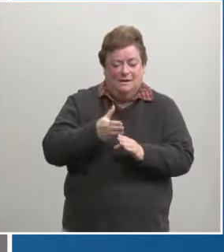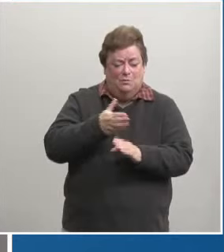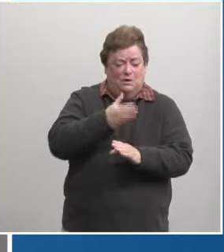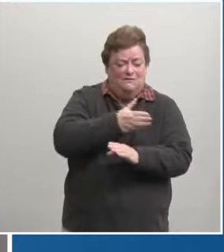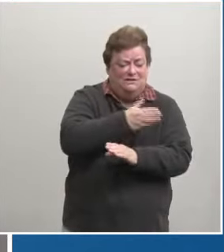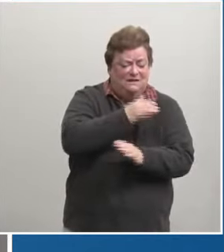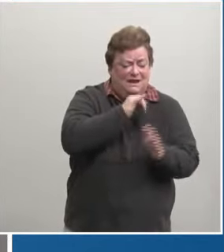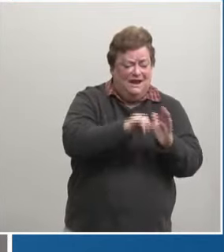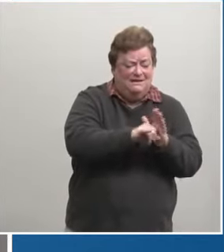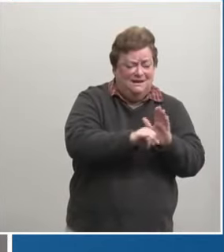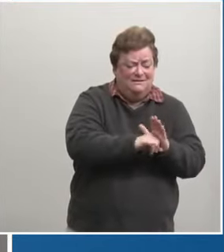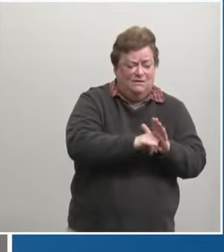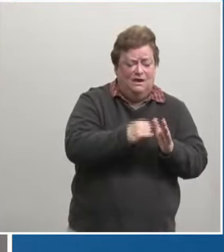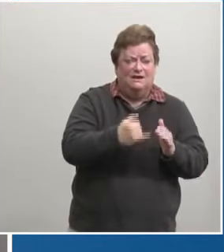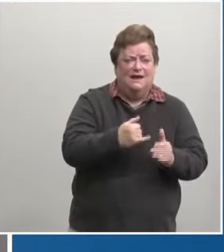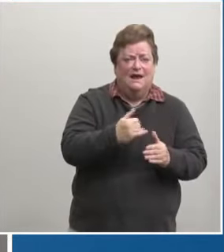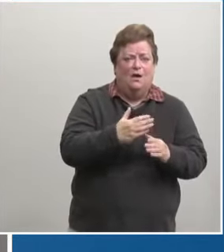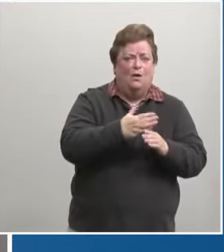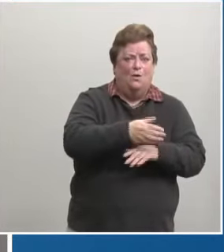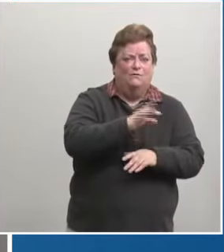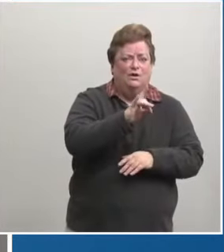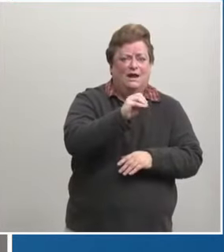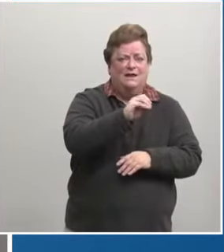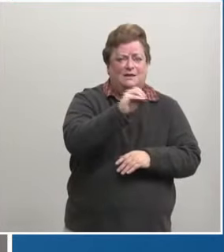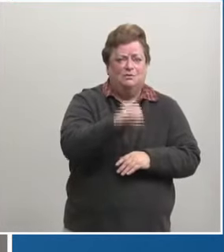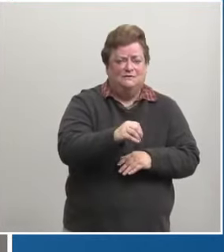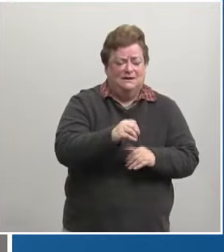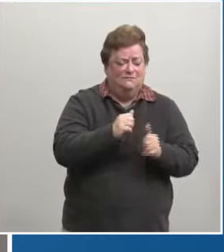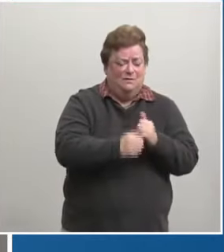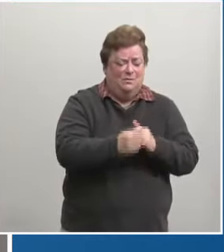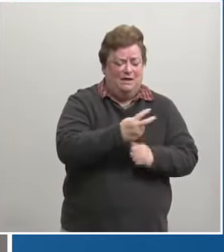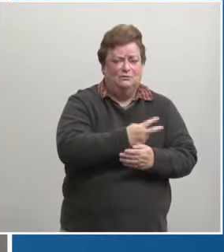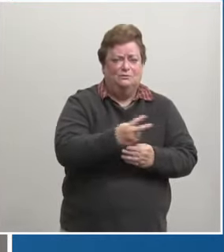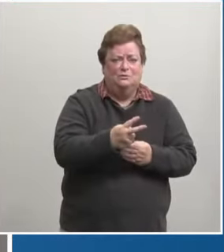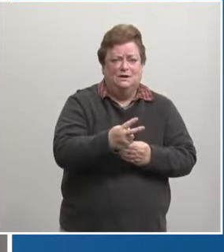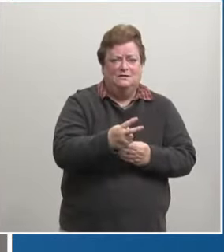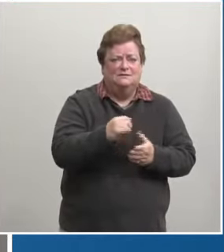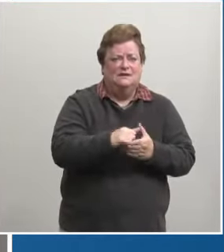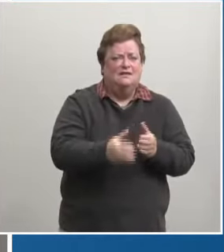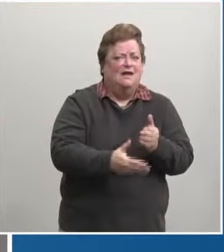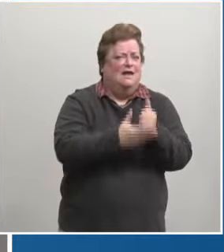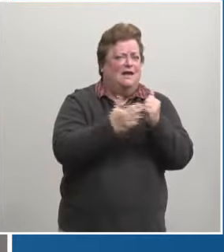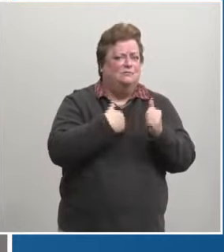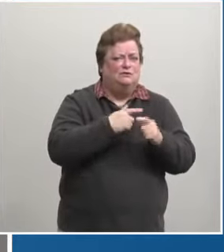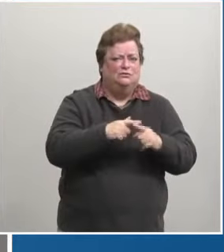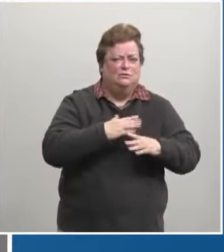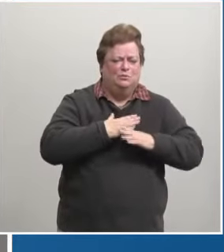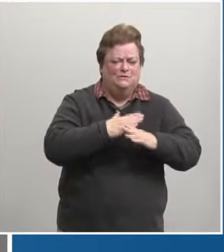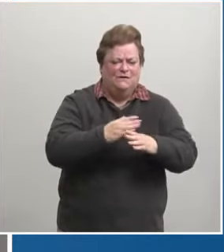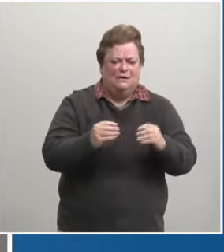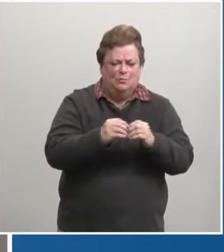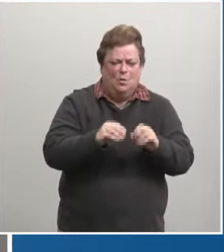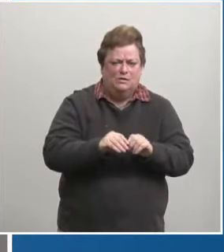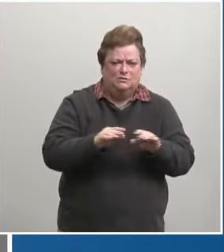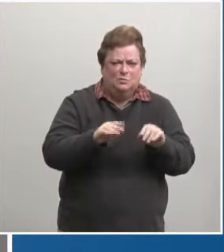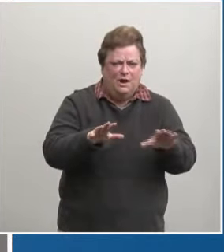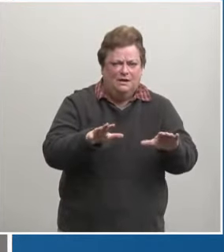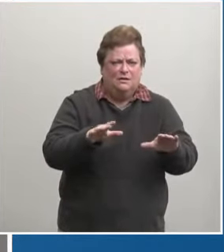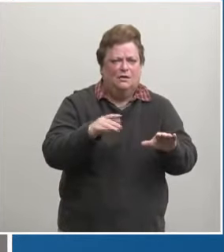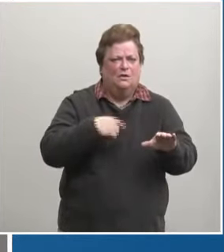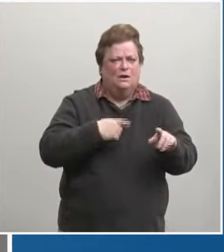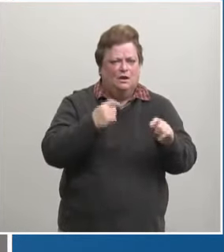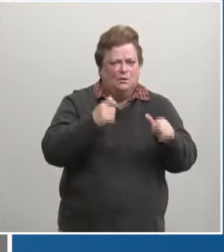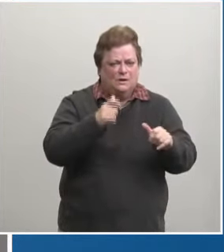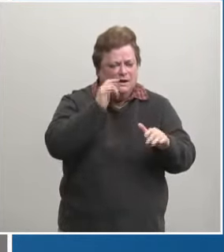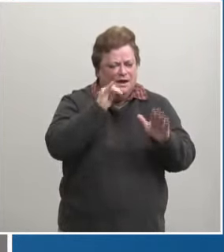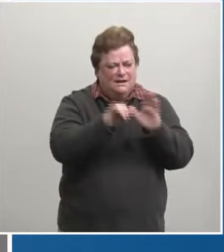case has been over 80% the last 2 weeks. This also helps in preventing further spread by better identifying